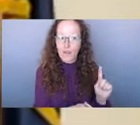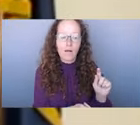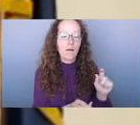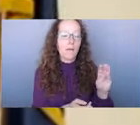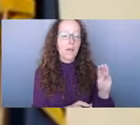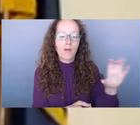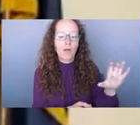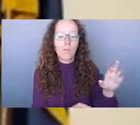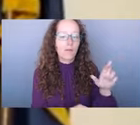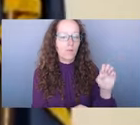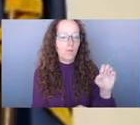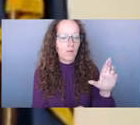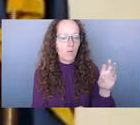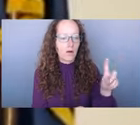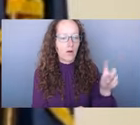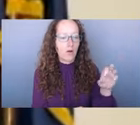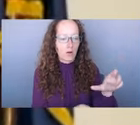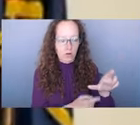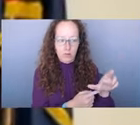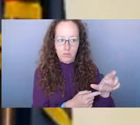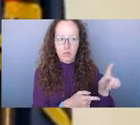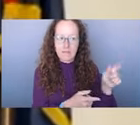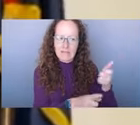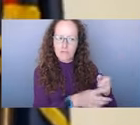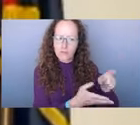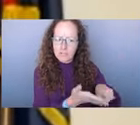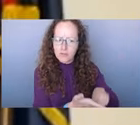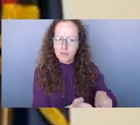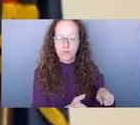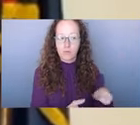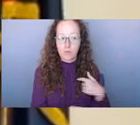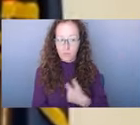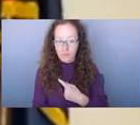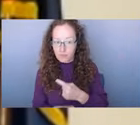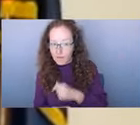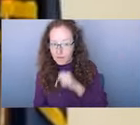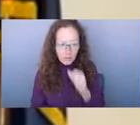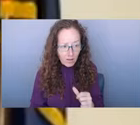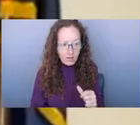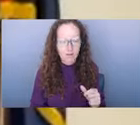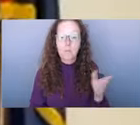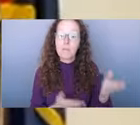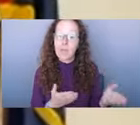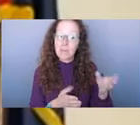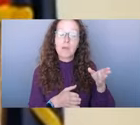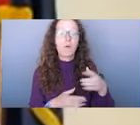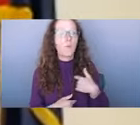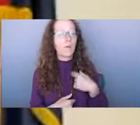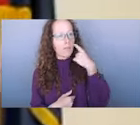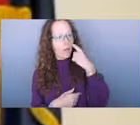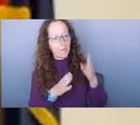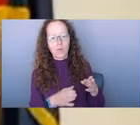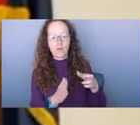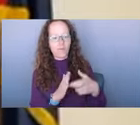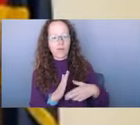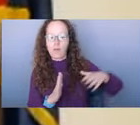or not. If they did find, this person actually did register before the registration deadline, then they'd notify